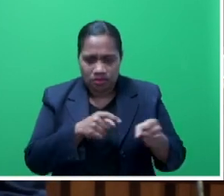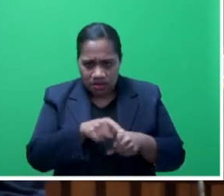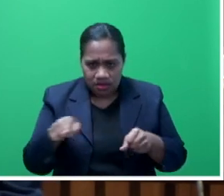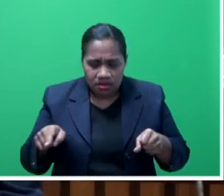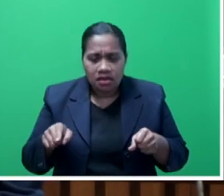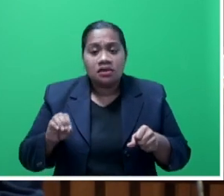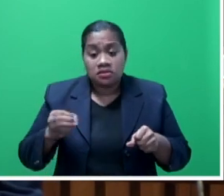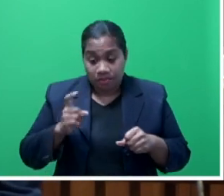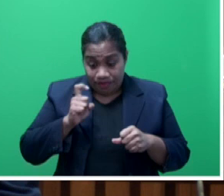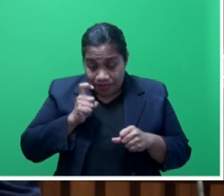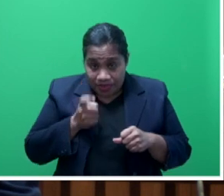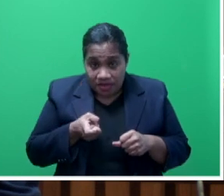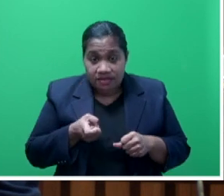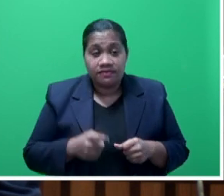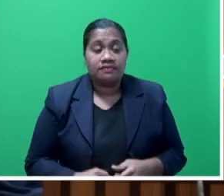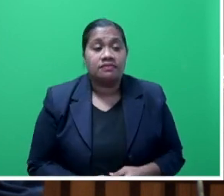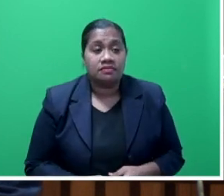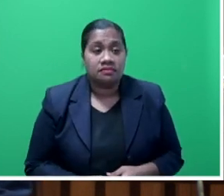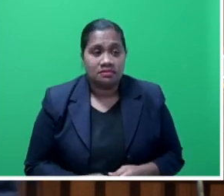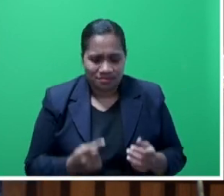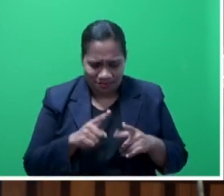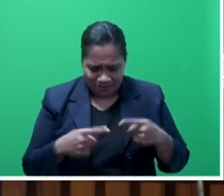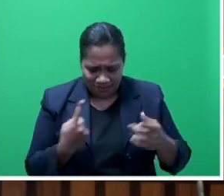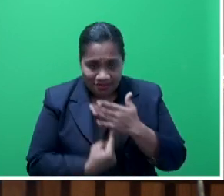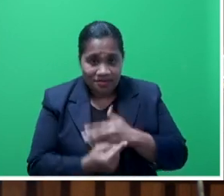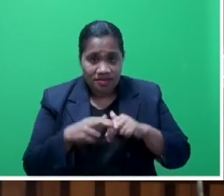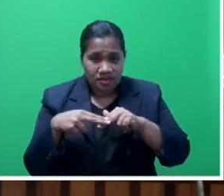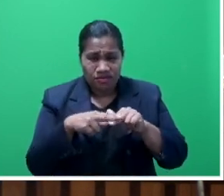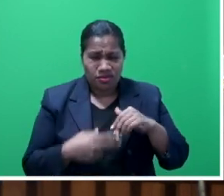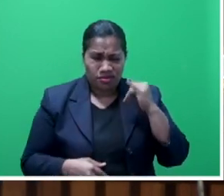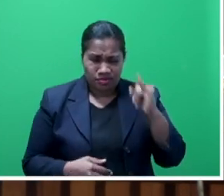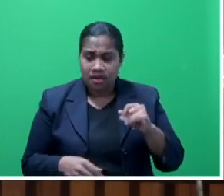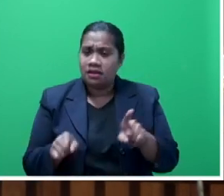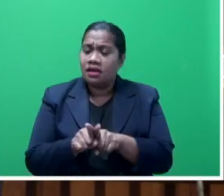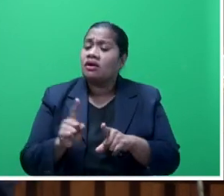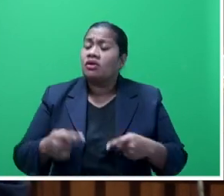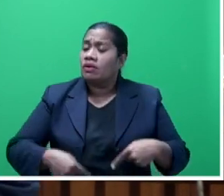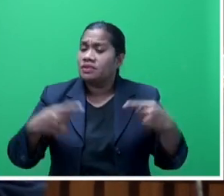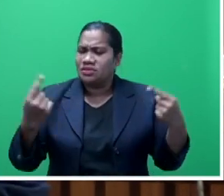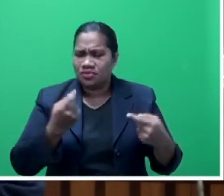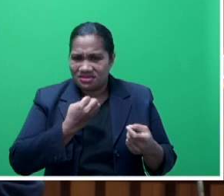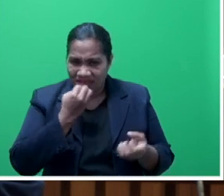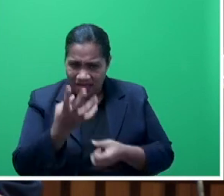the situation in Fiji was so bad, as the opposition tries to portray, in particular Honorable Prasad,